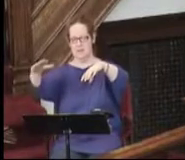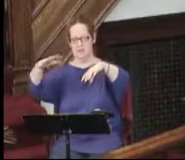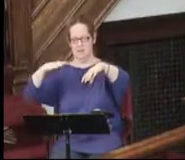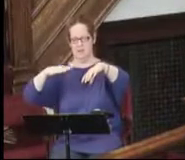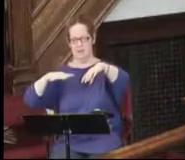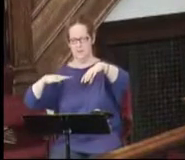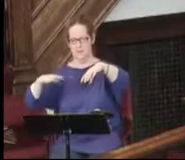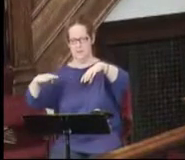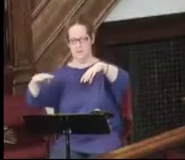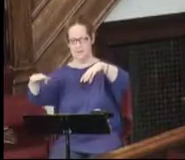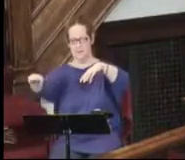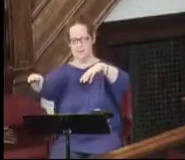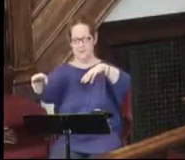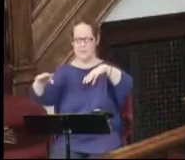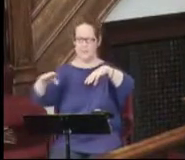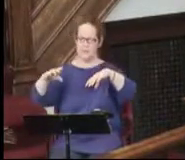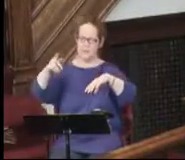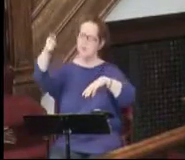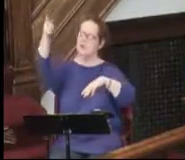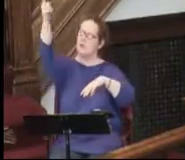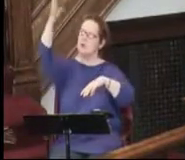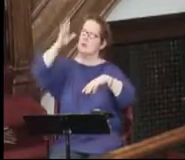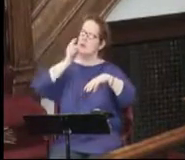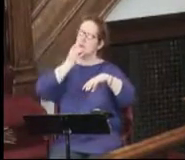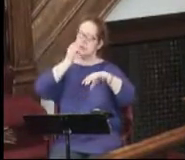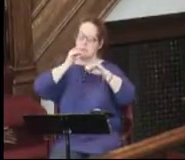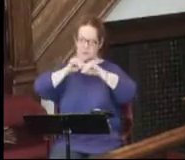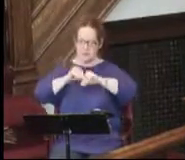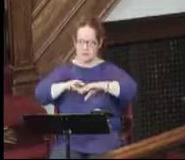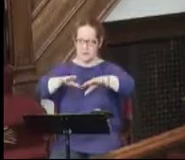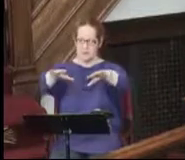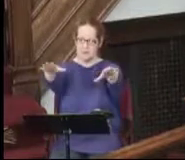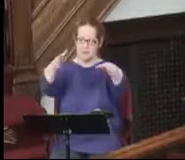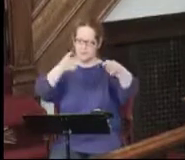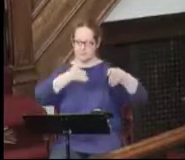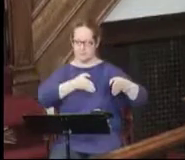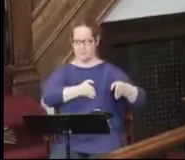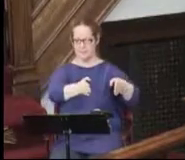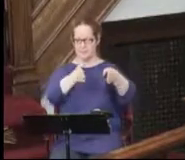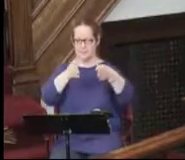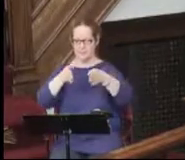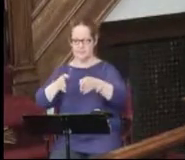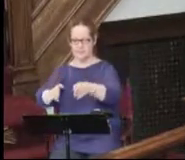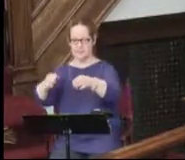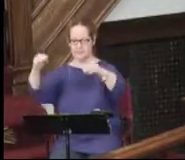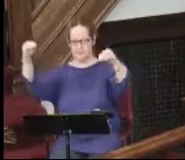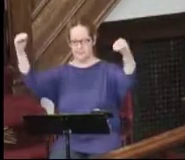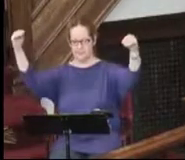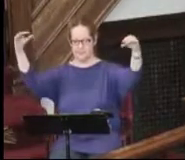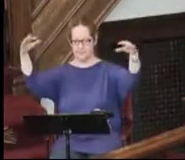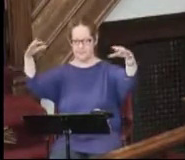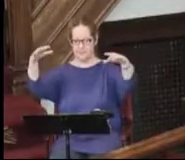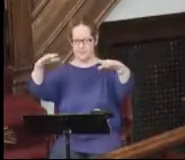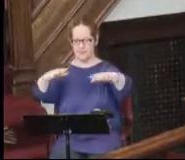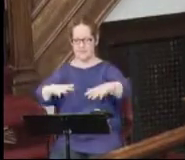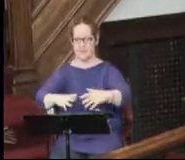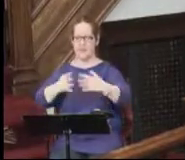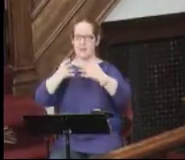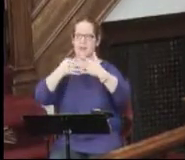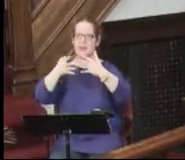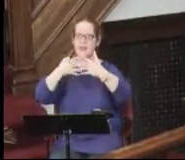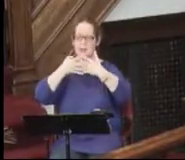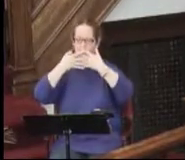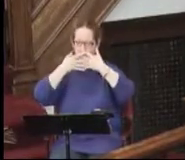beside the tideless sea. The light of God was on